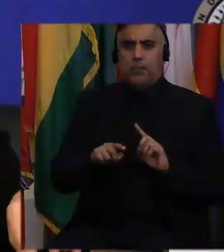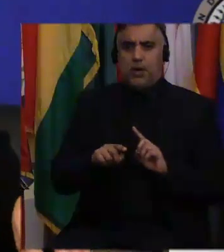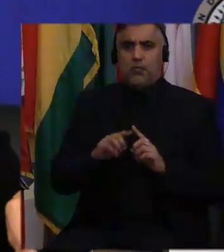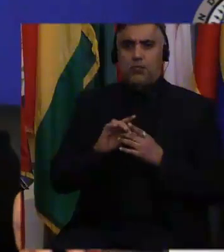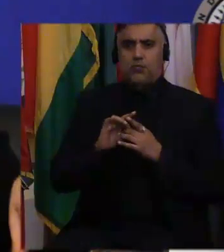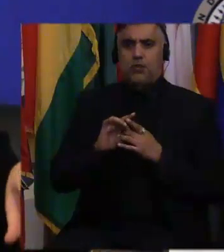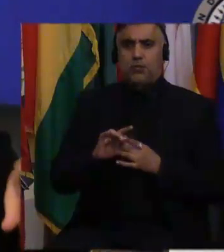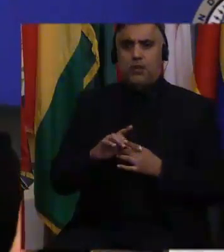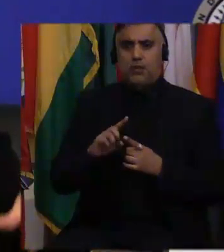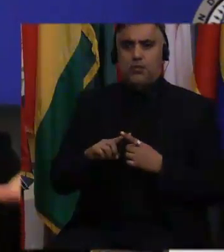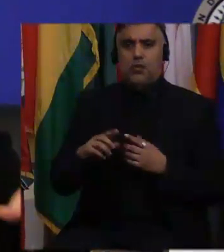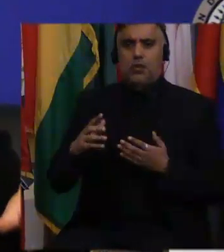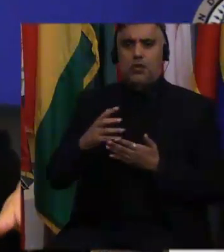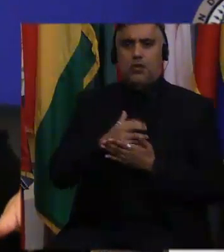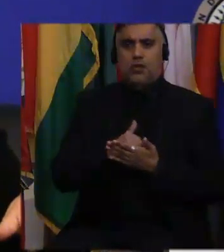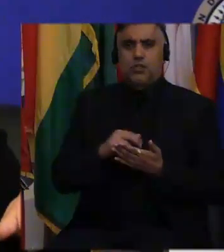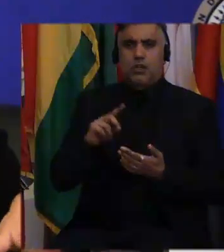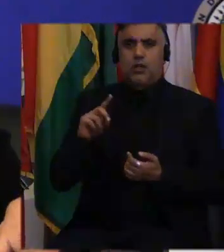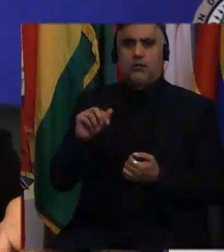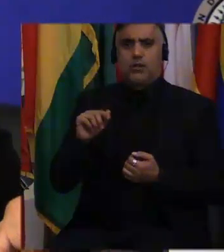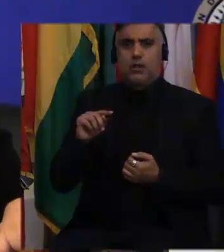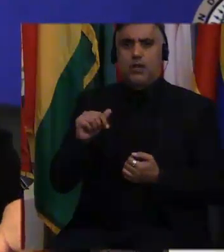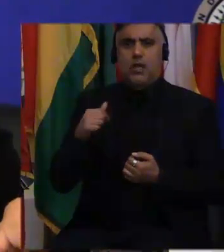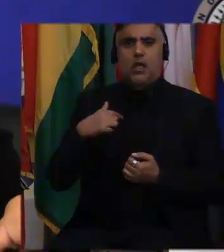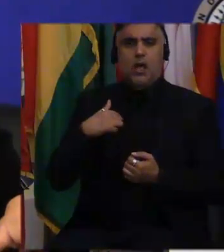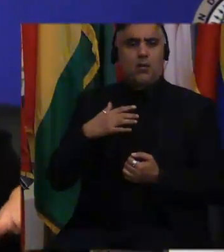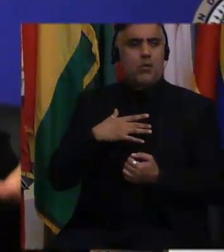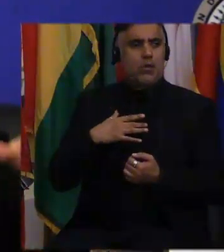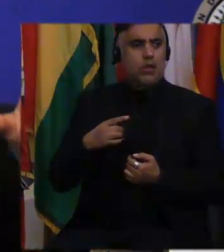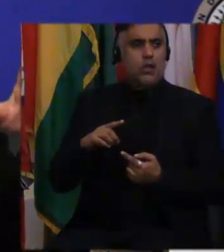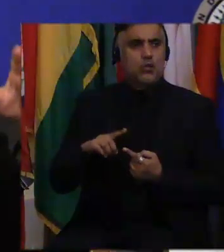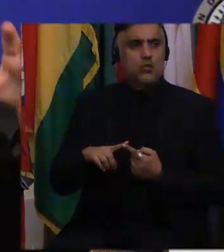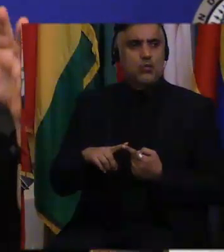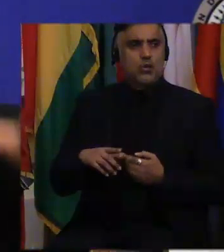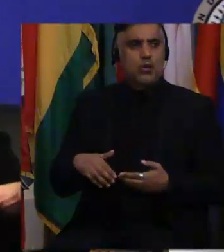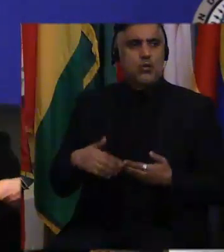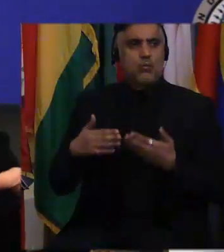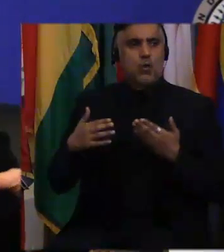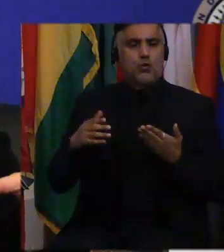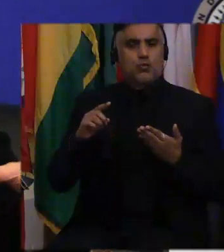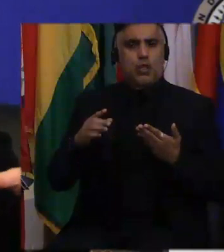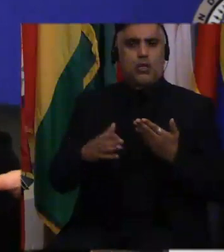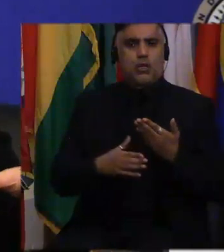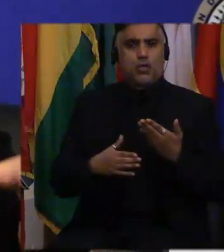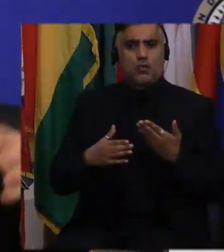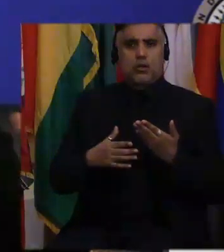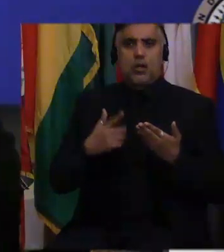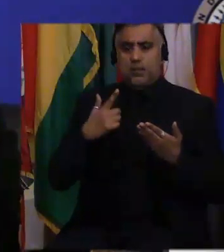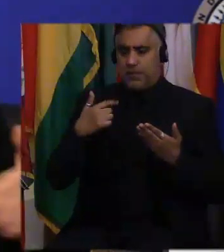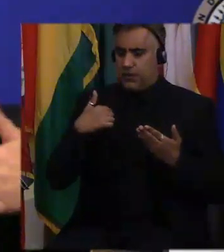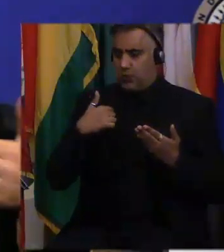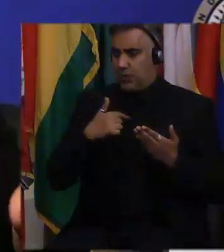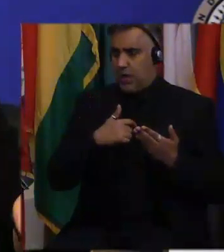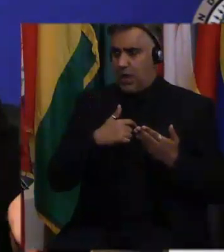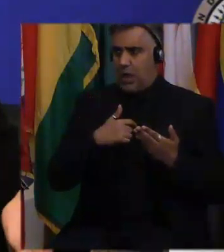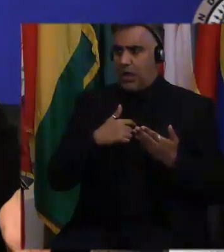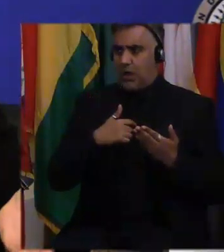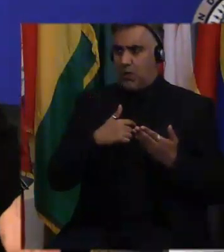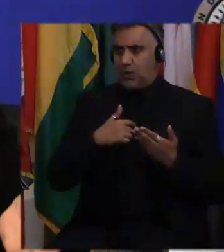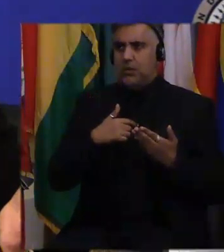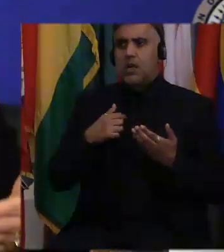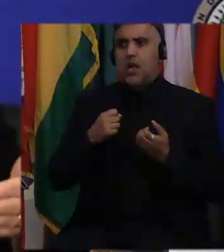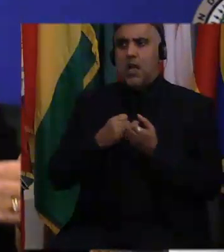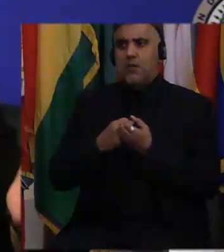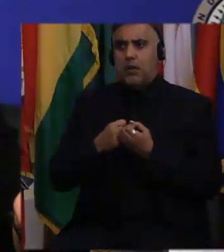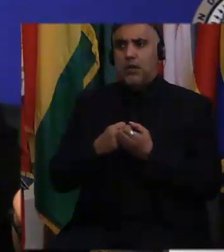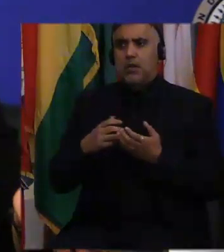to collection of data, I would also like to pose to that country, because when I was there, I also